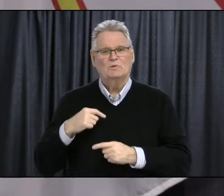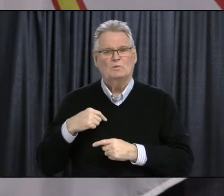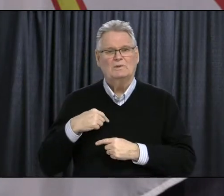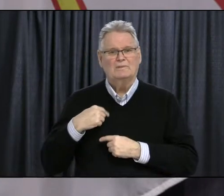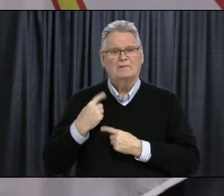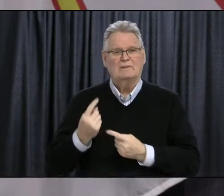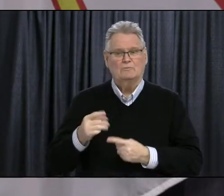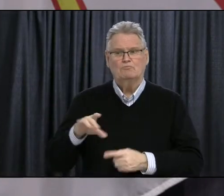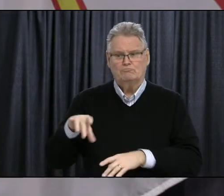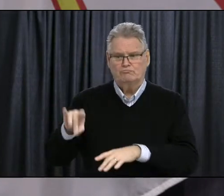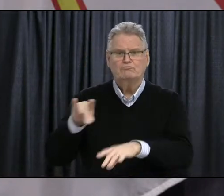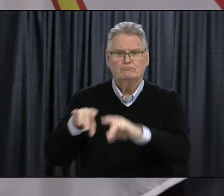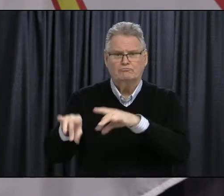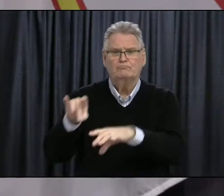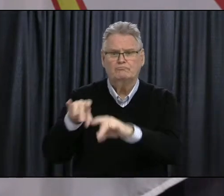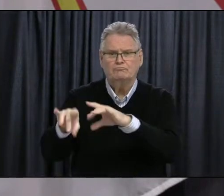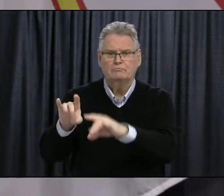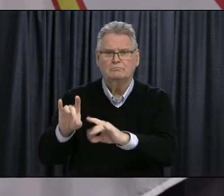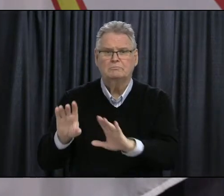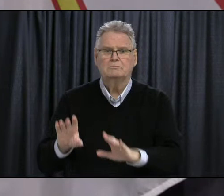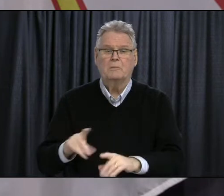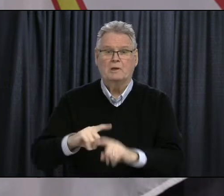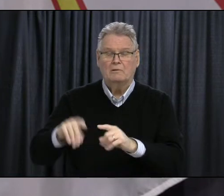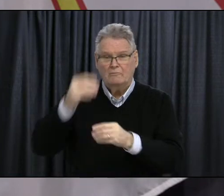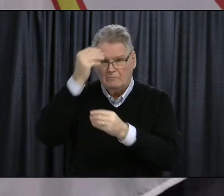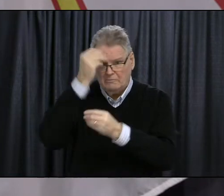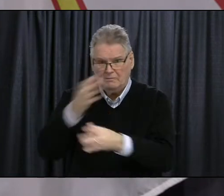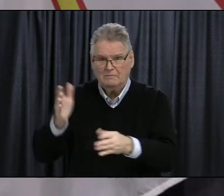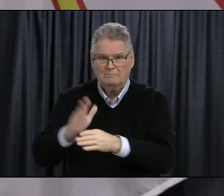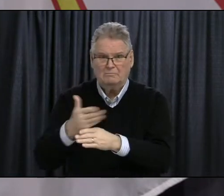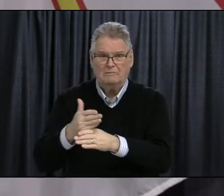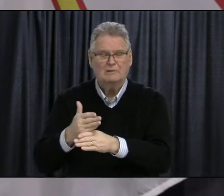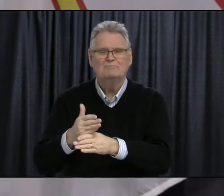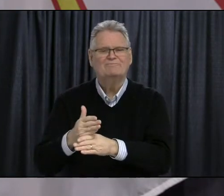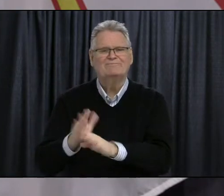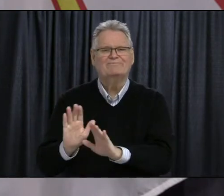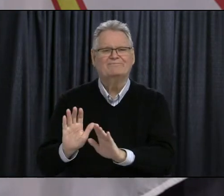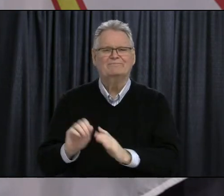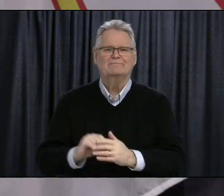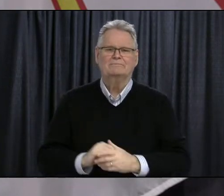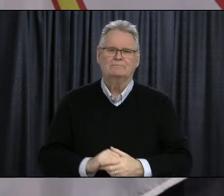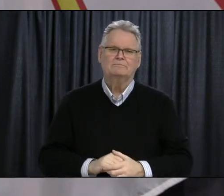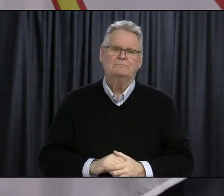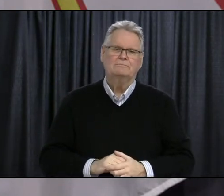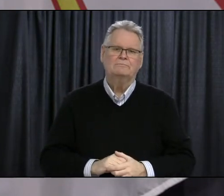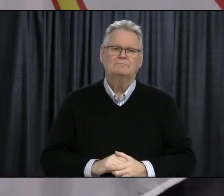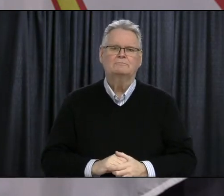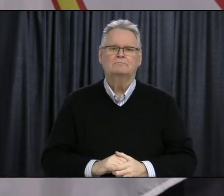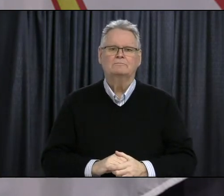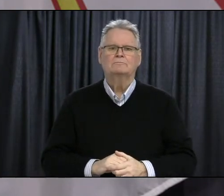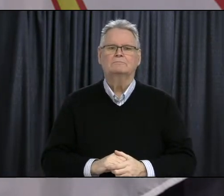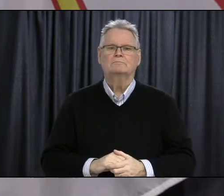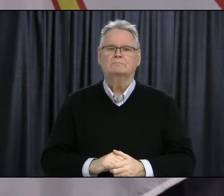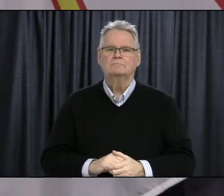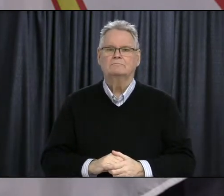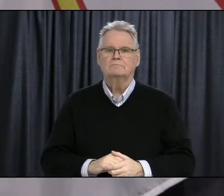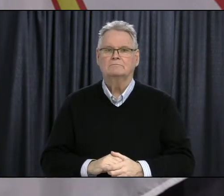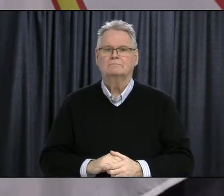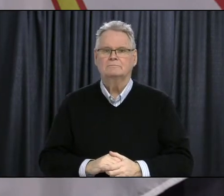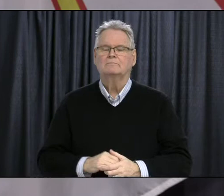directly. But as we have done with our flight advisories, and we have done with